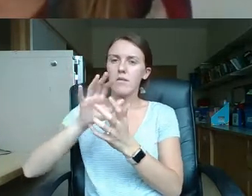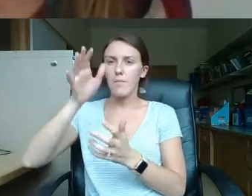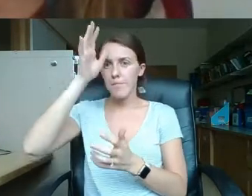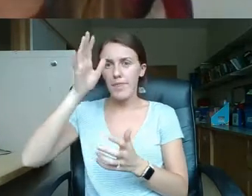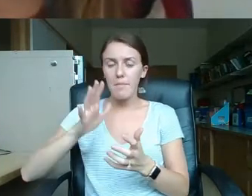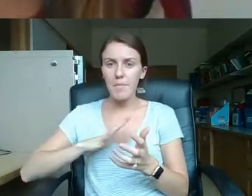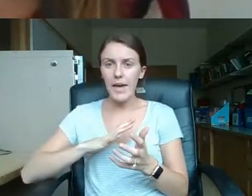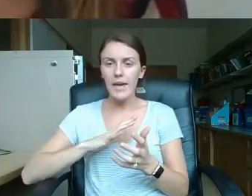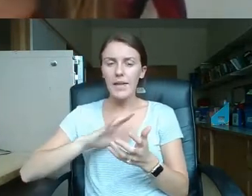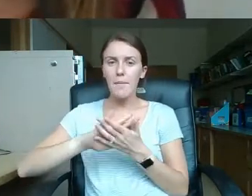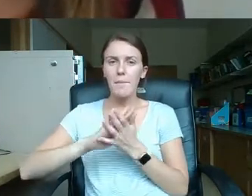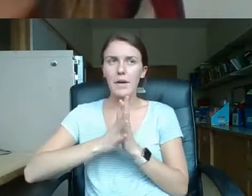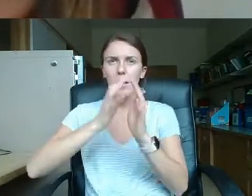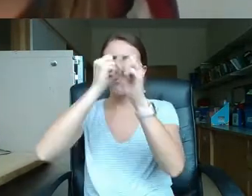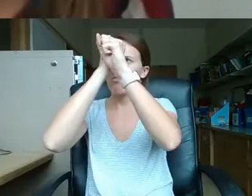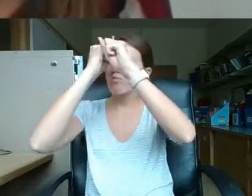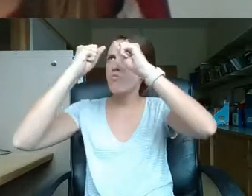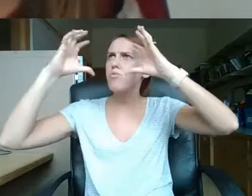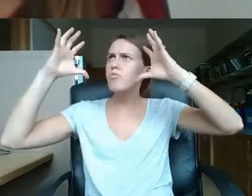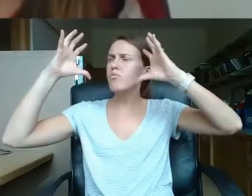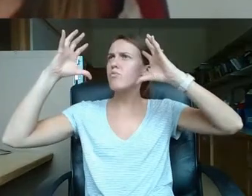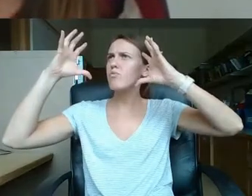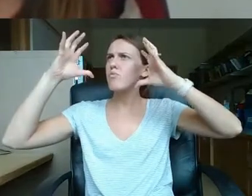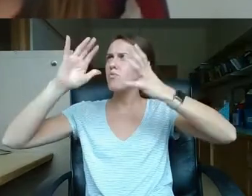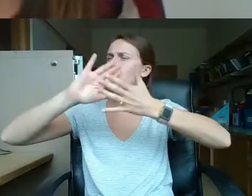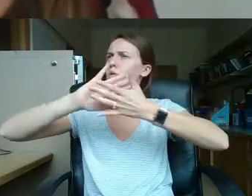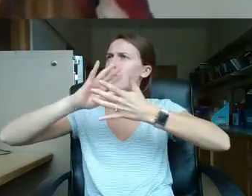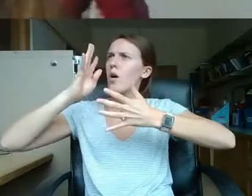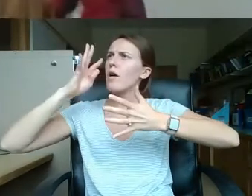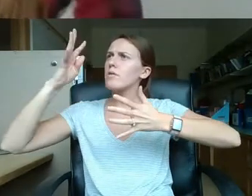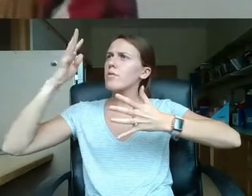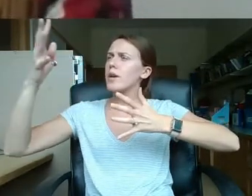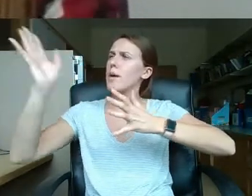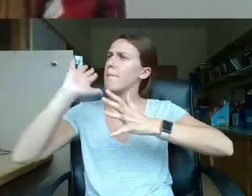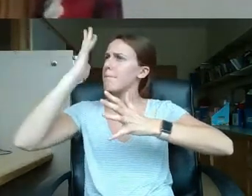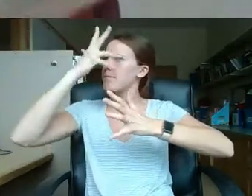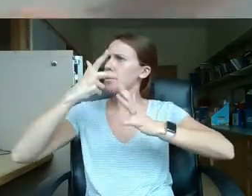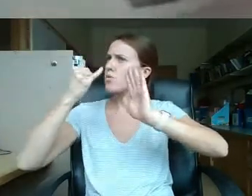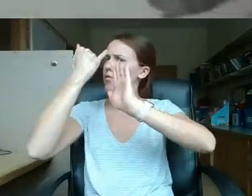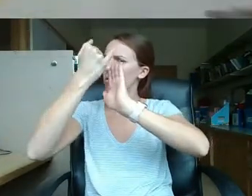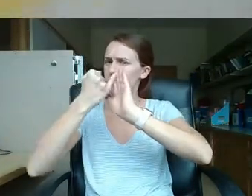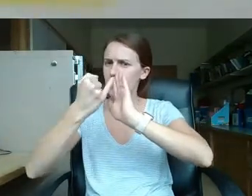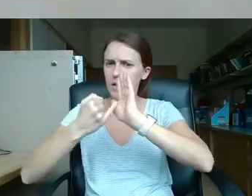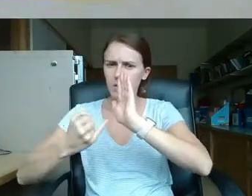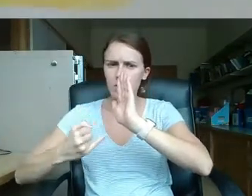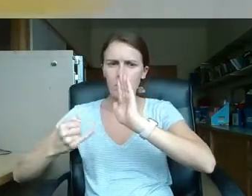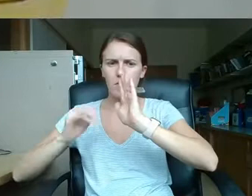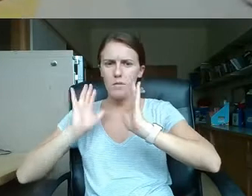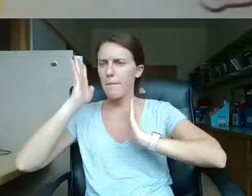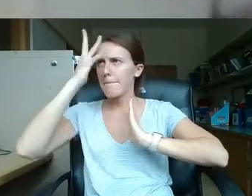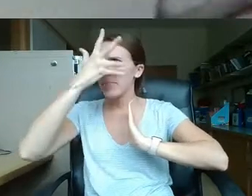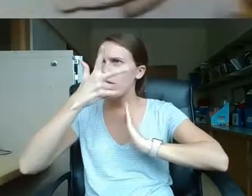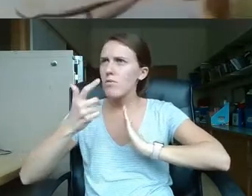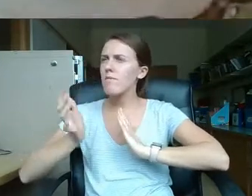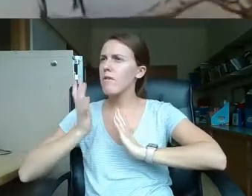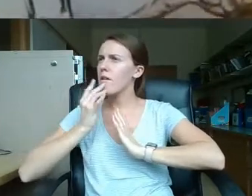make a wonderful painting, he said as he took a sketch pad out of his pocket and began drawing the swirling colors in